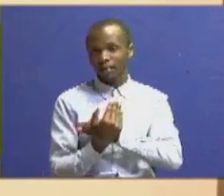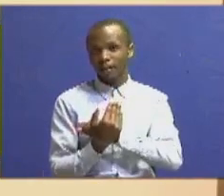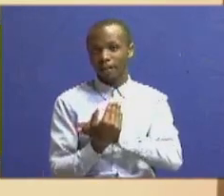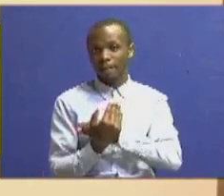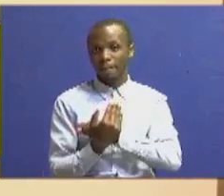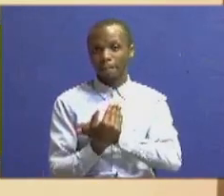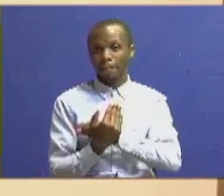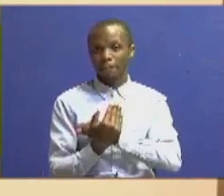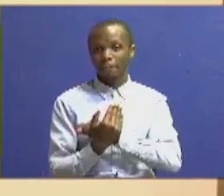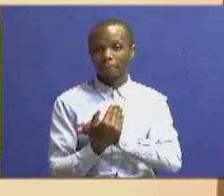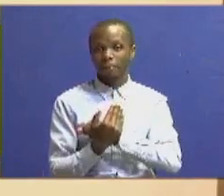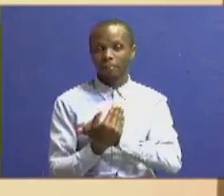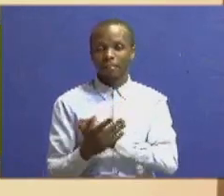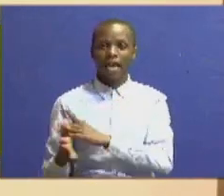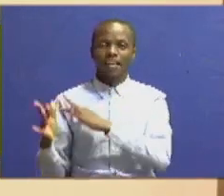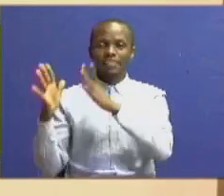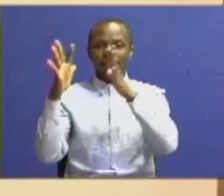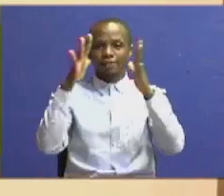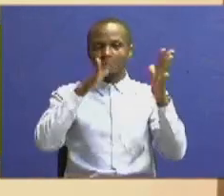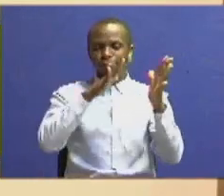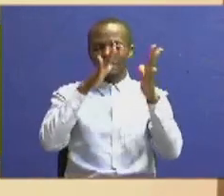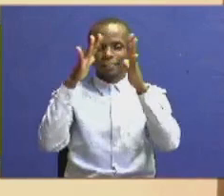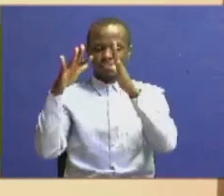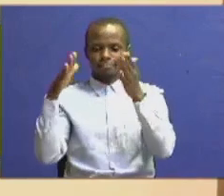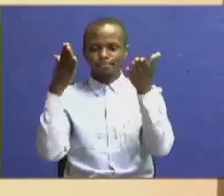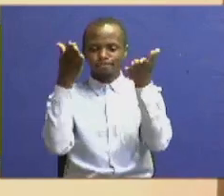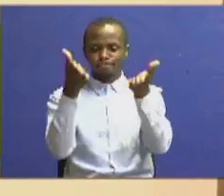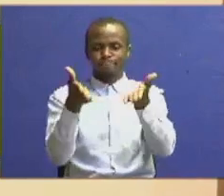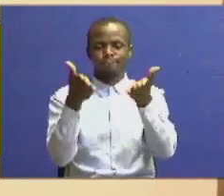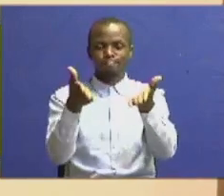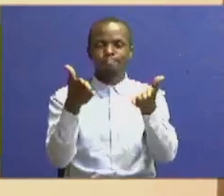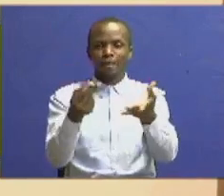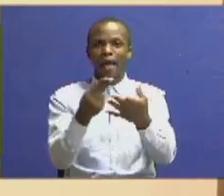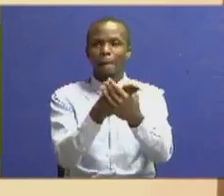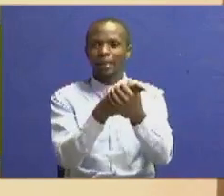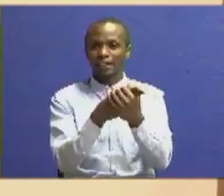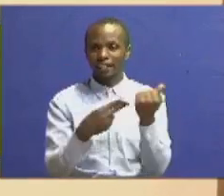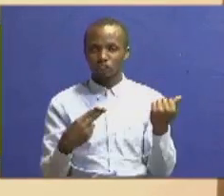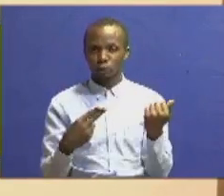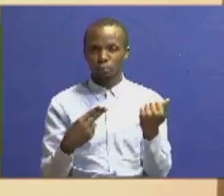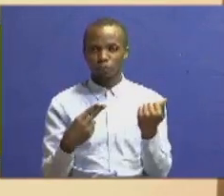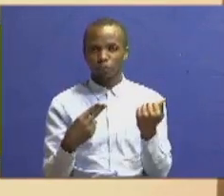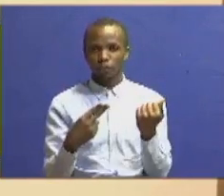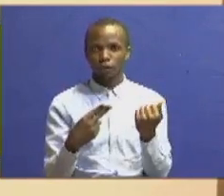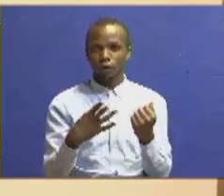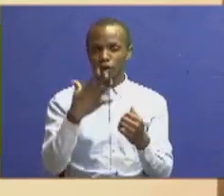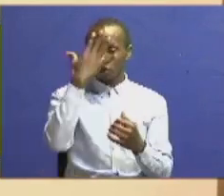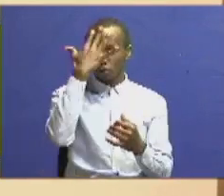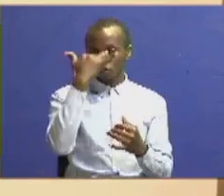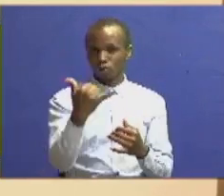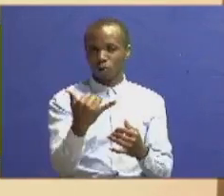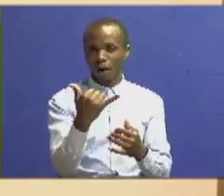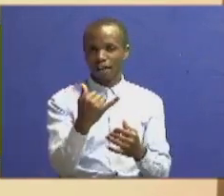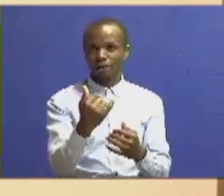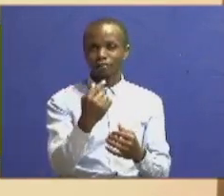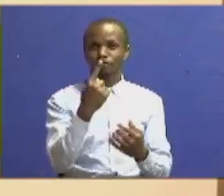we are here to celebrate partnerships. Because the one